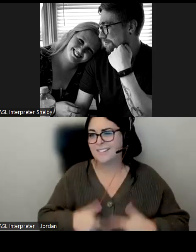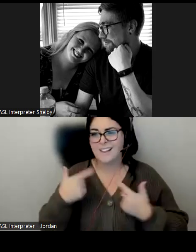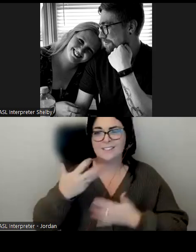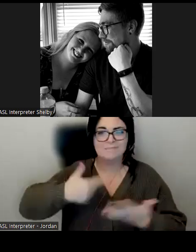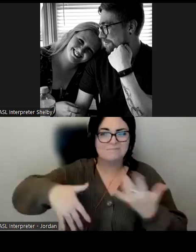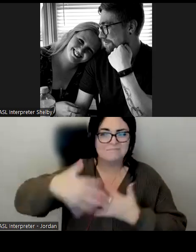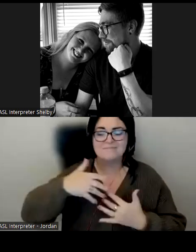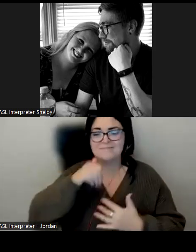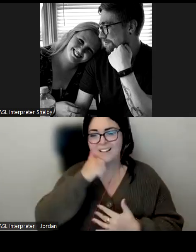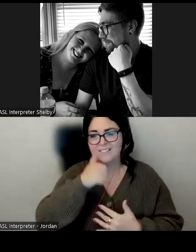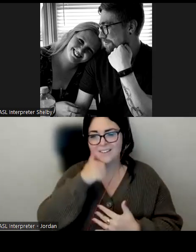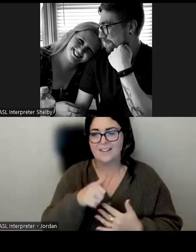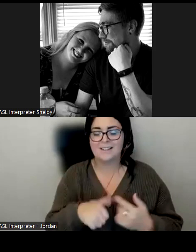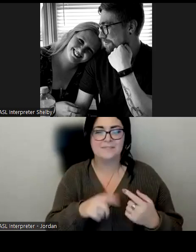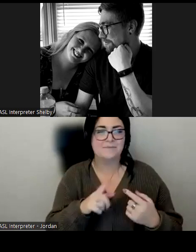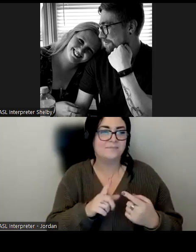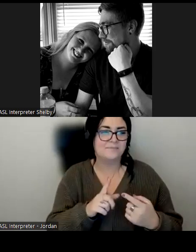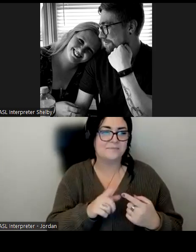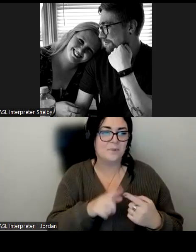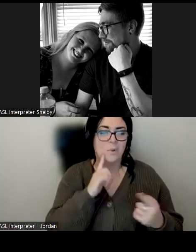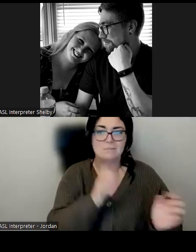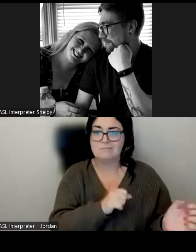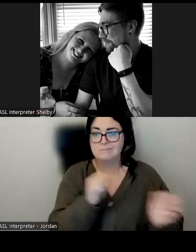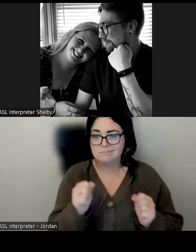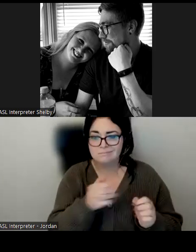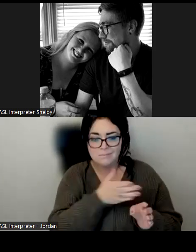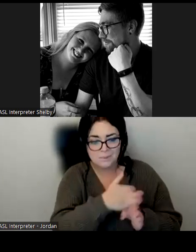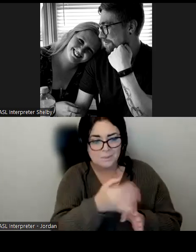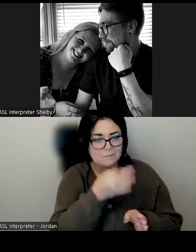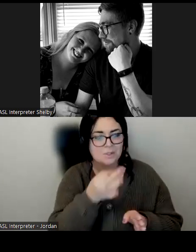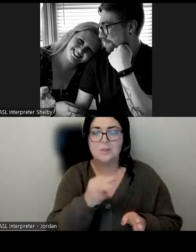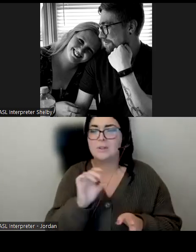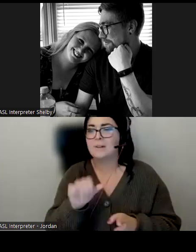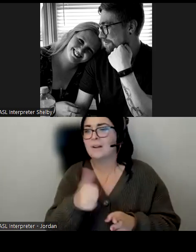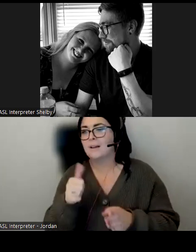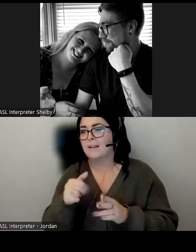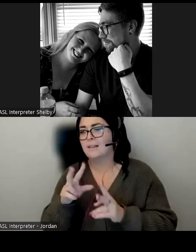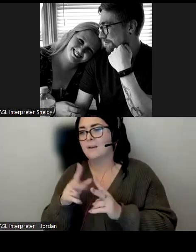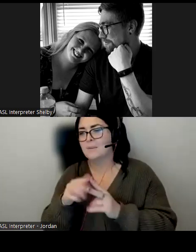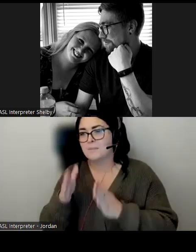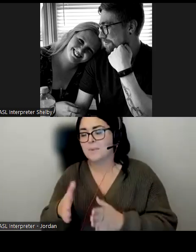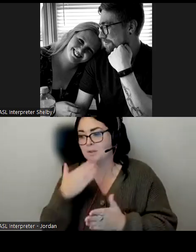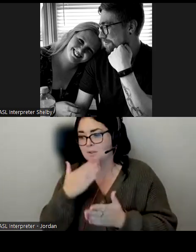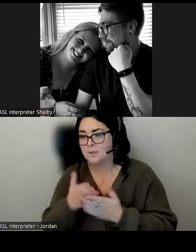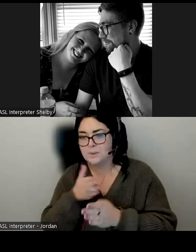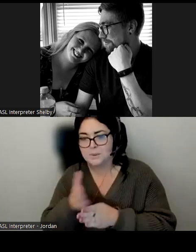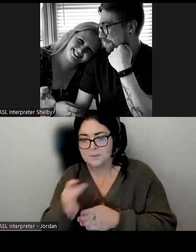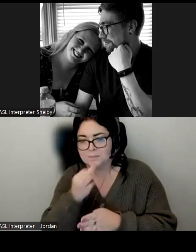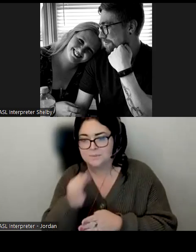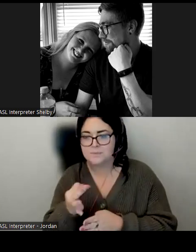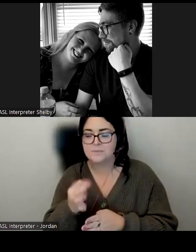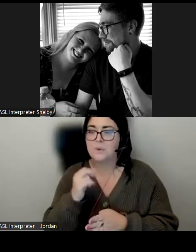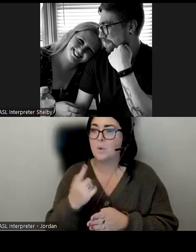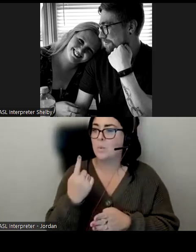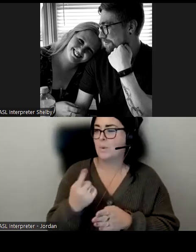basis. One is maybe got a strength in one area and one in another, or maybe one of them does a lot of the